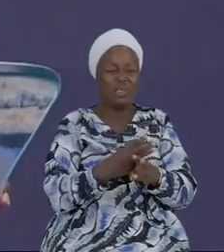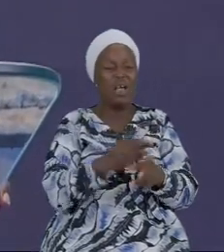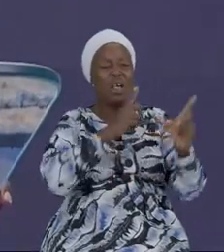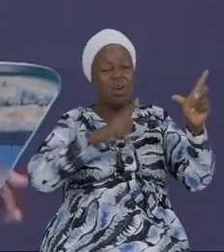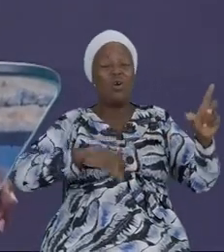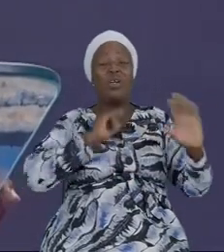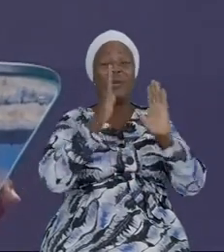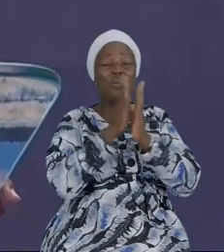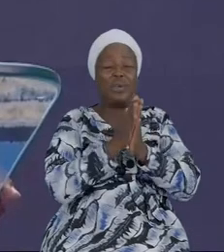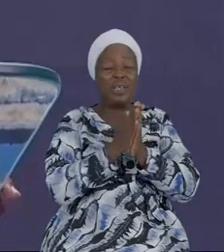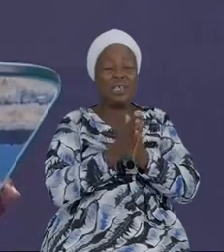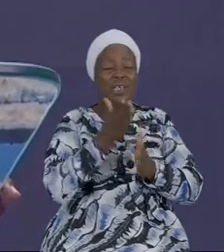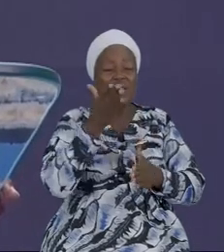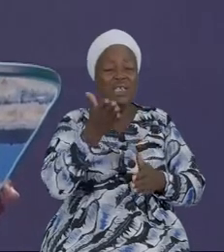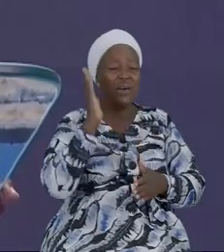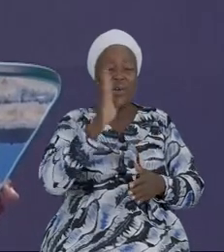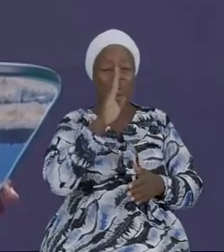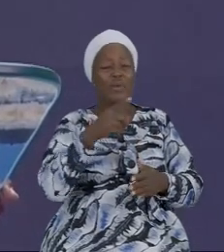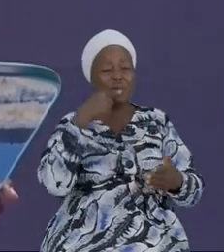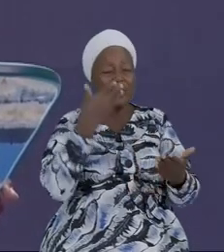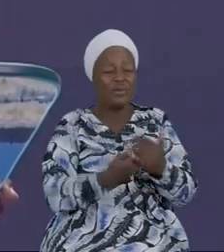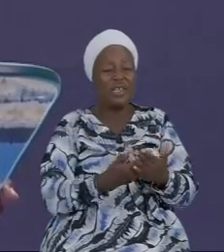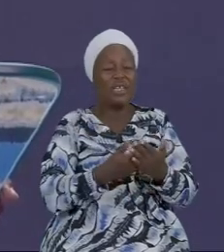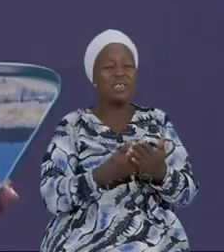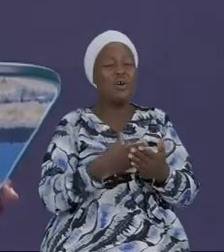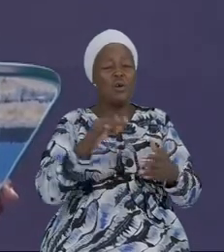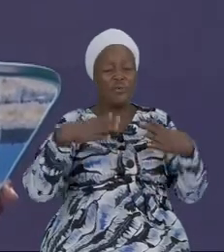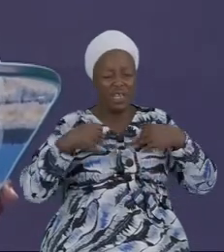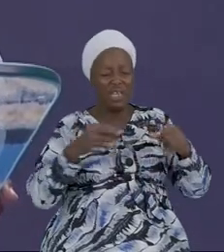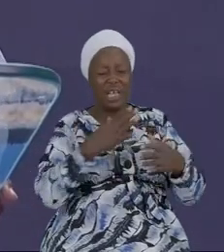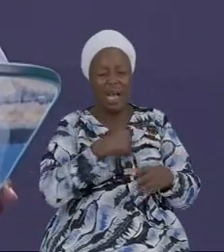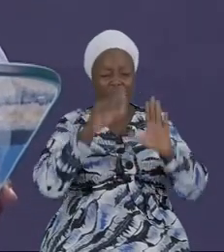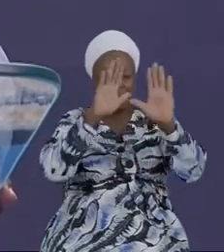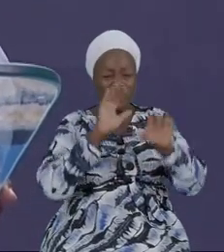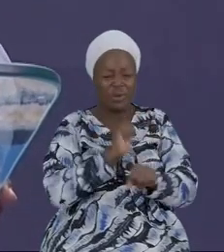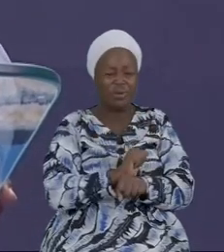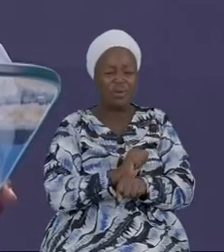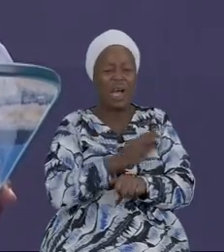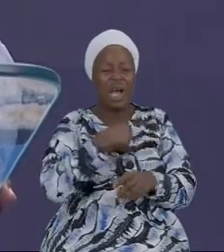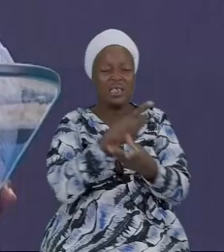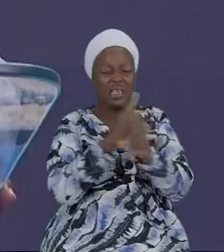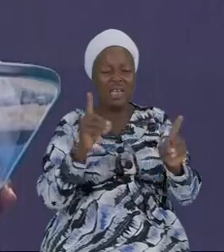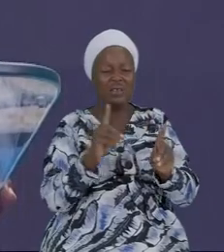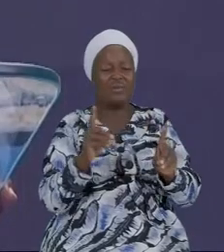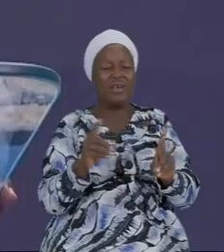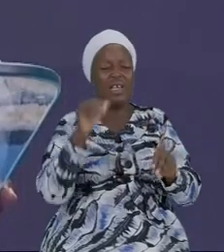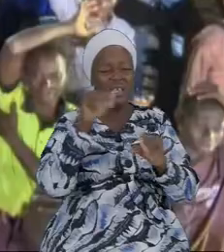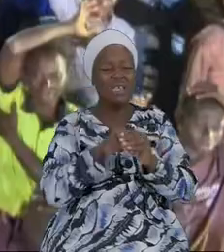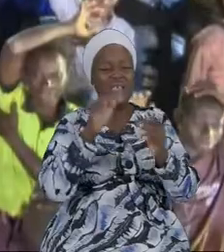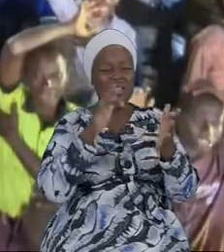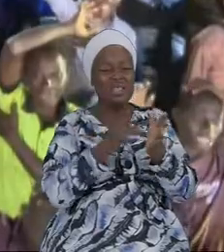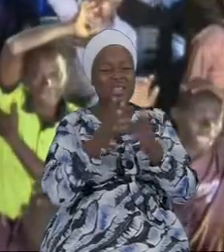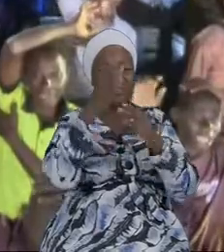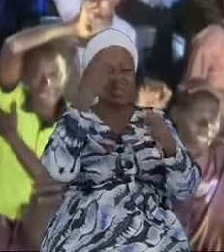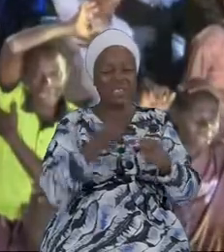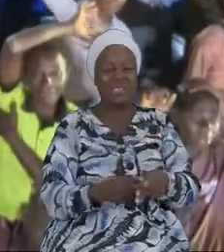I pray there'll be evidence of healing and miracle and deliverance in